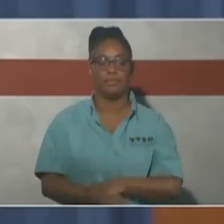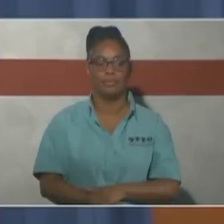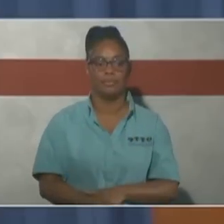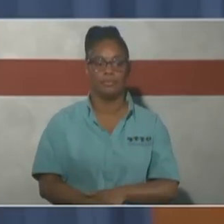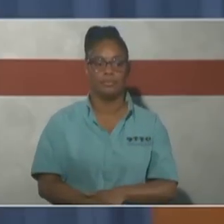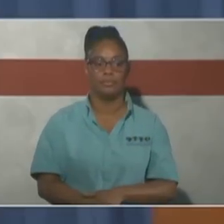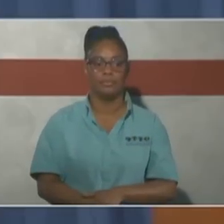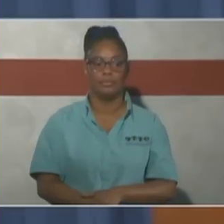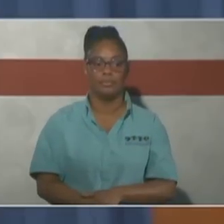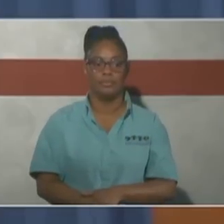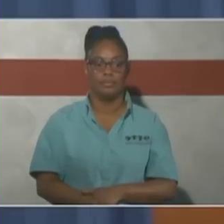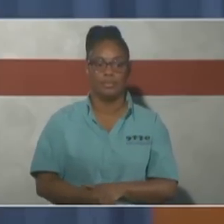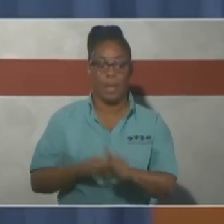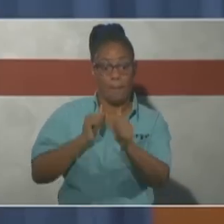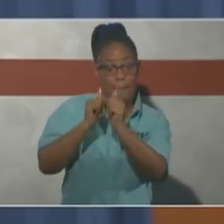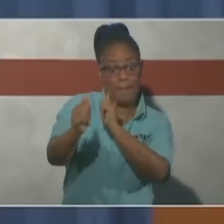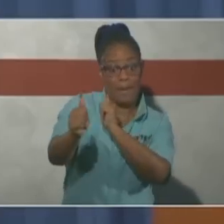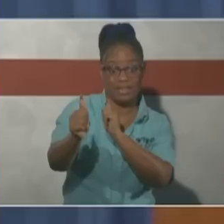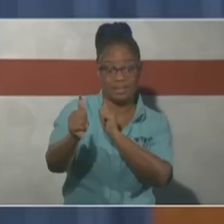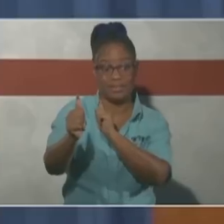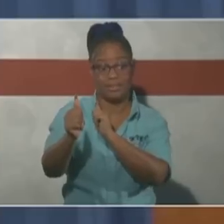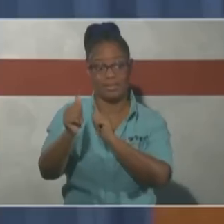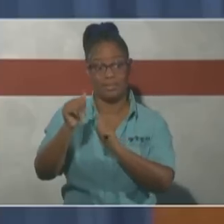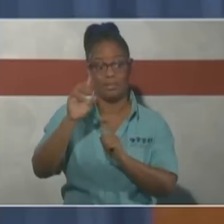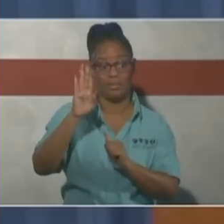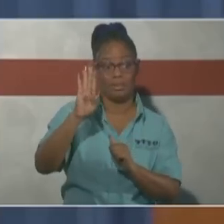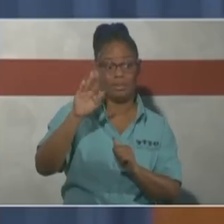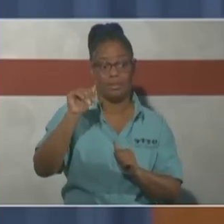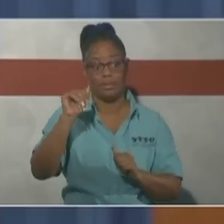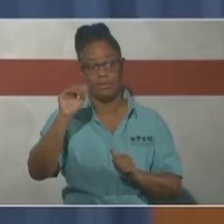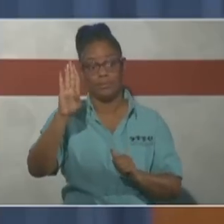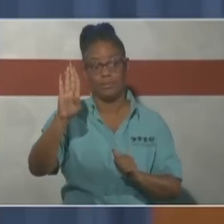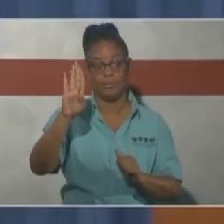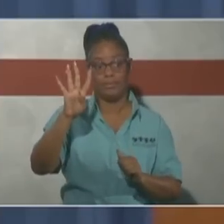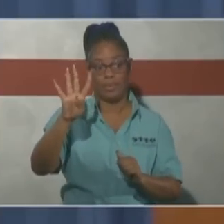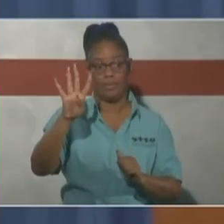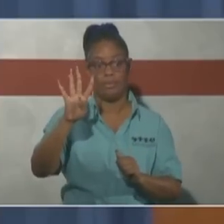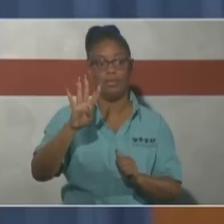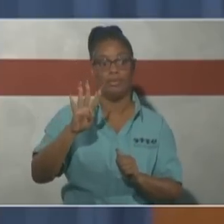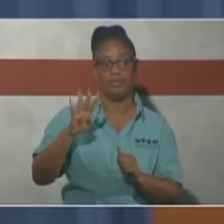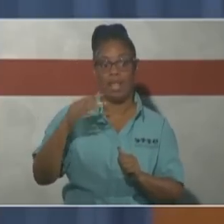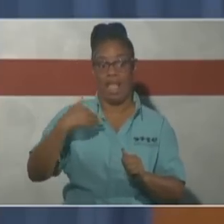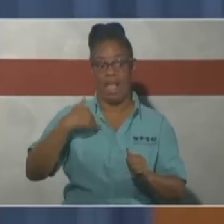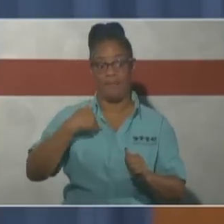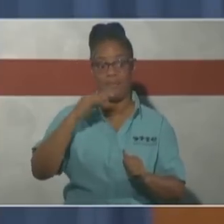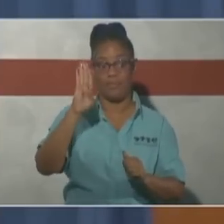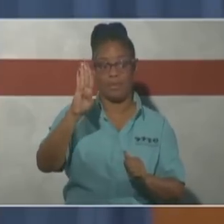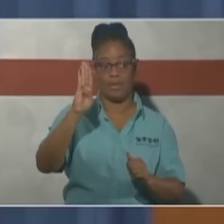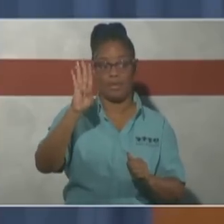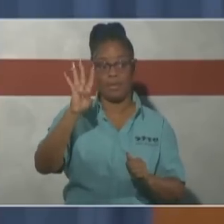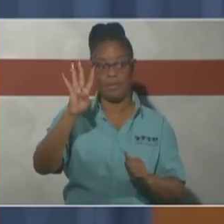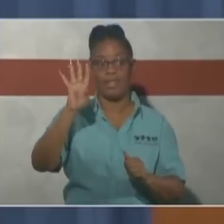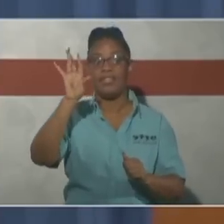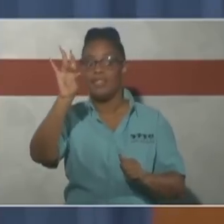reinfections, the difference between them and the other vaccine protection and previous infections against